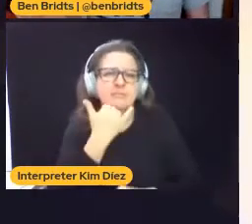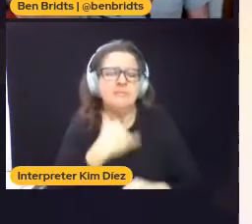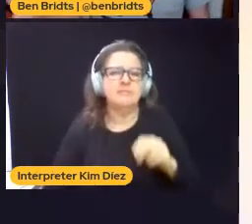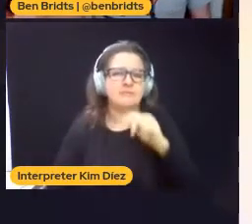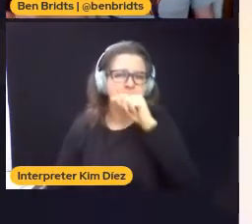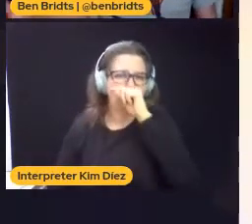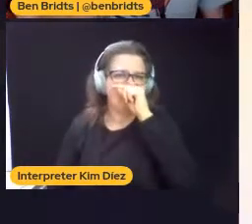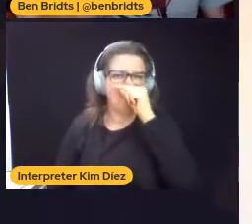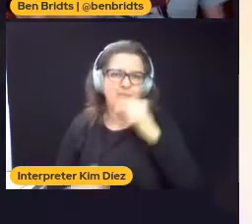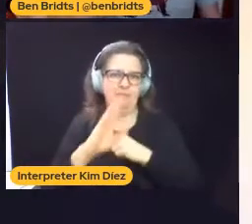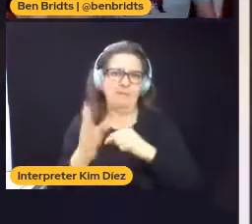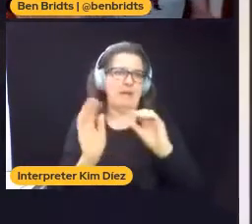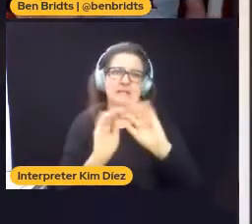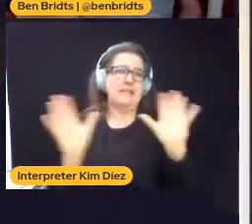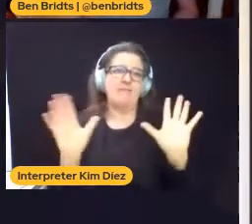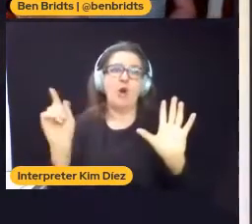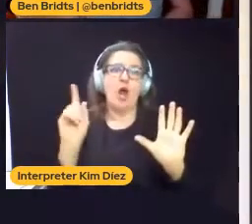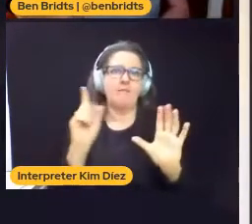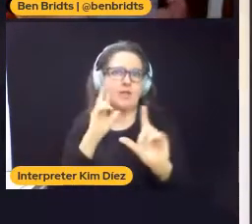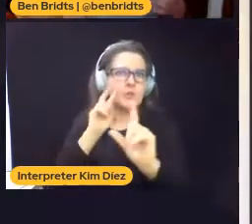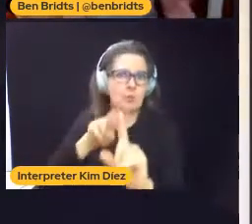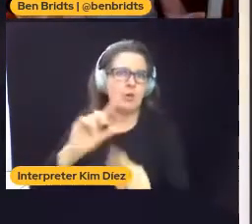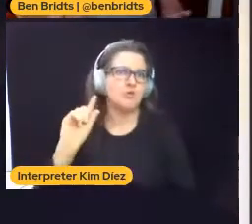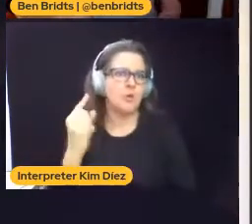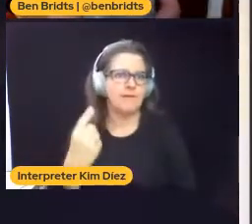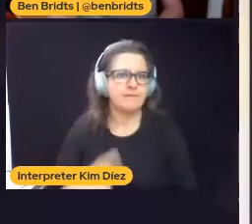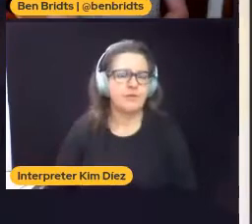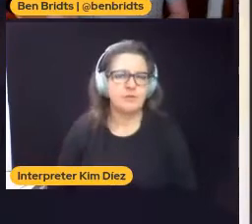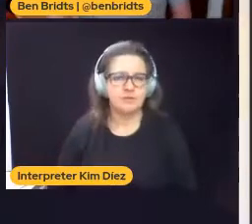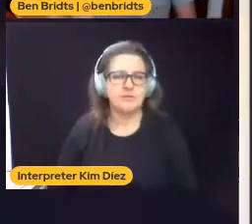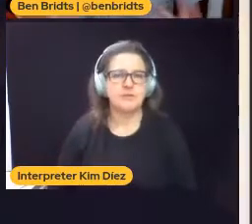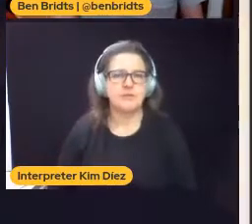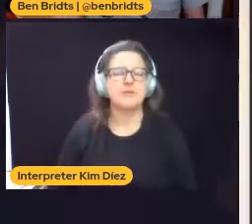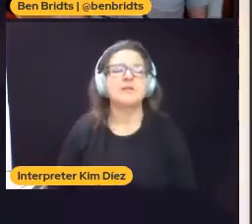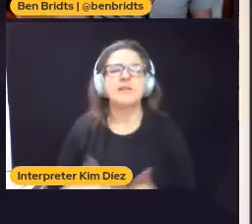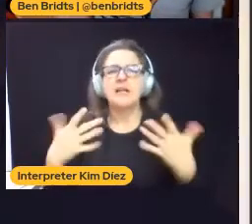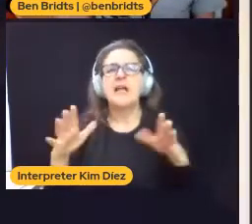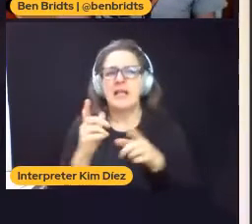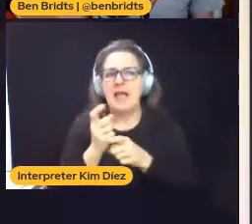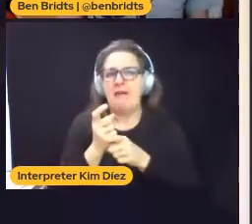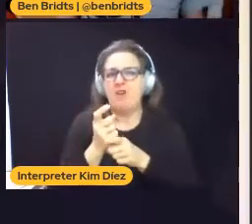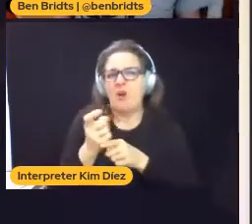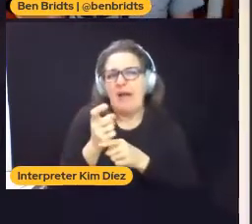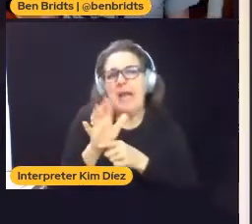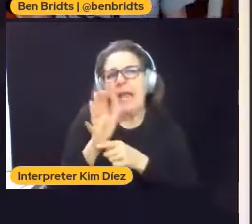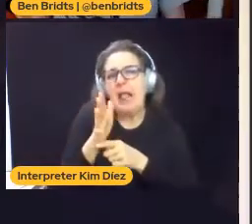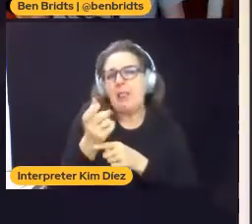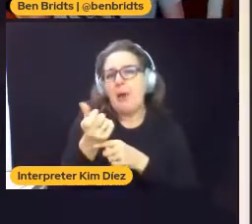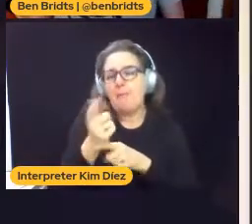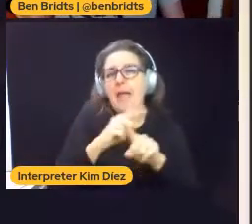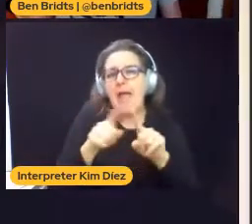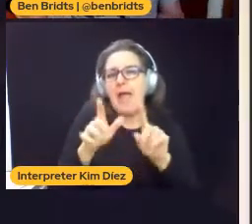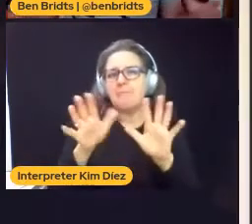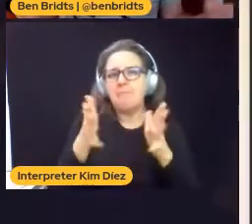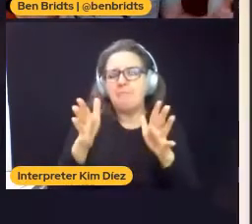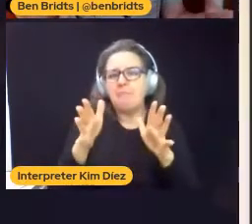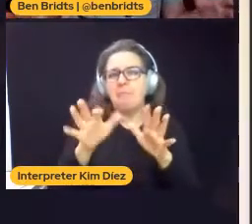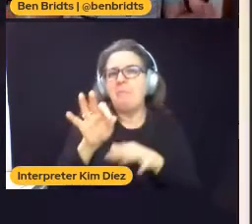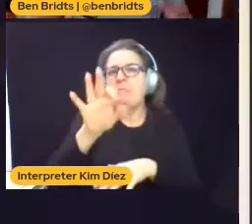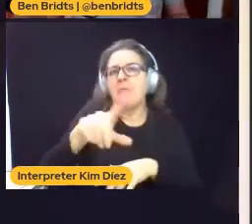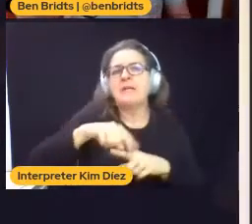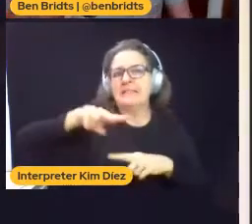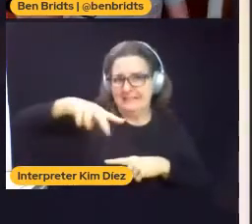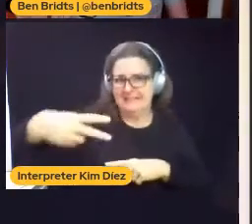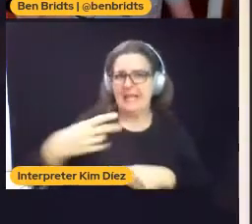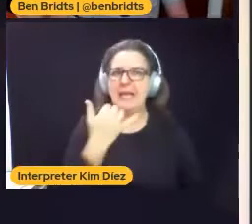because it's never obvious where you want to look. And I already teased a little bit, there's a second mistake in here as well. So let's take a